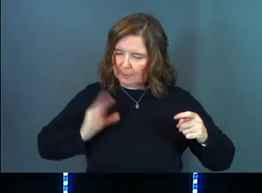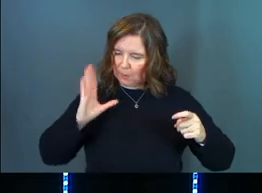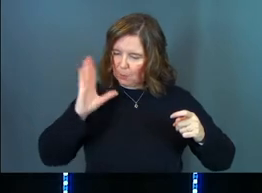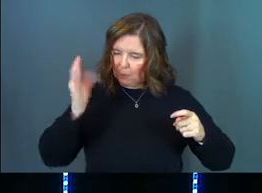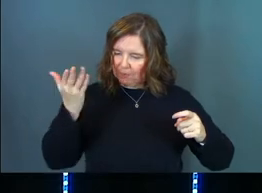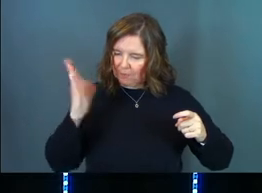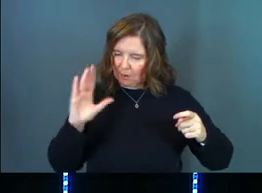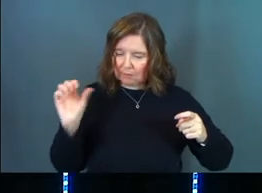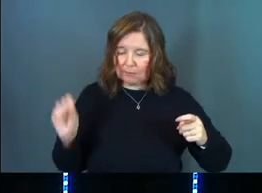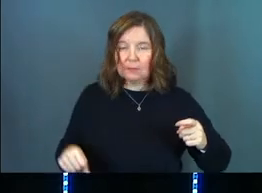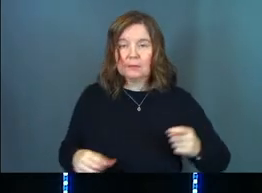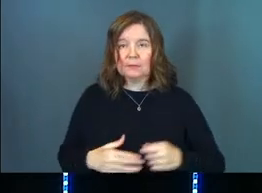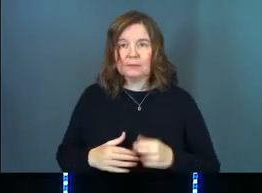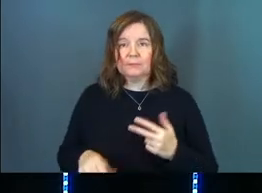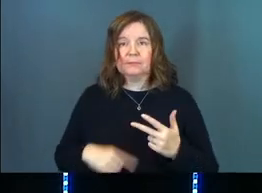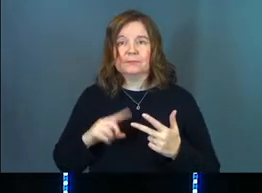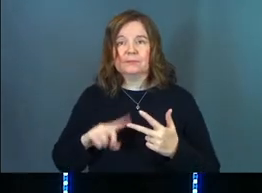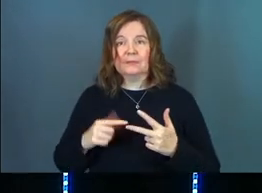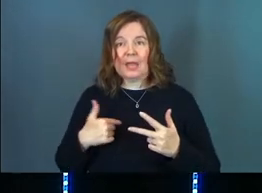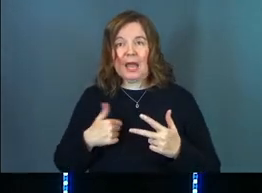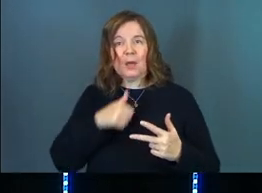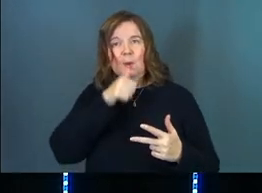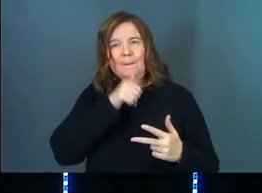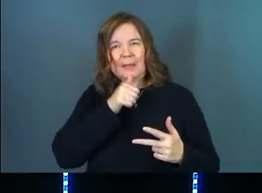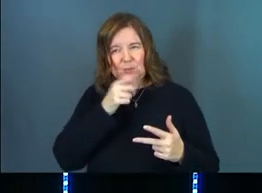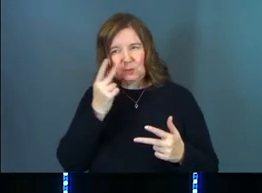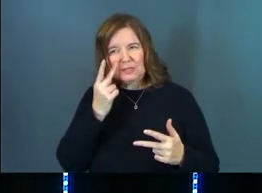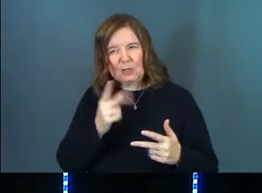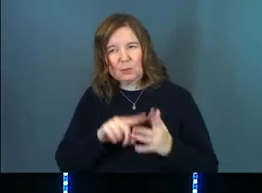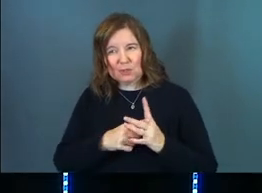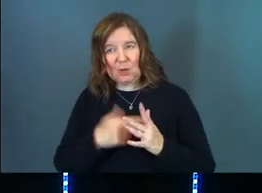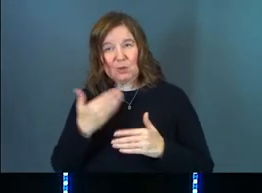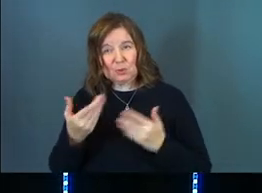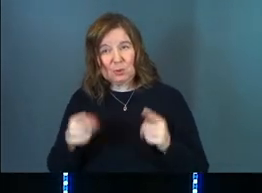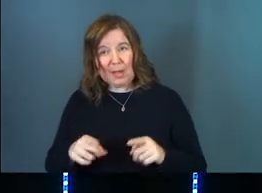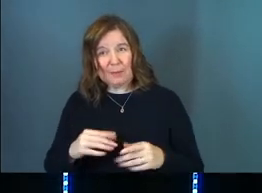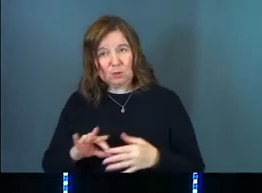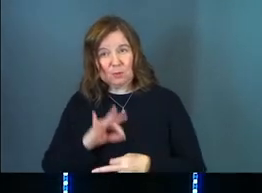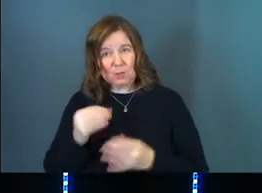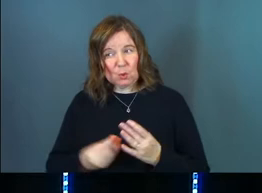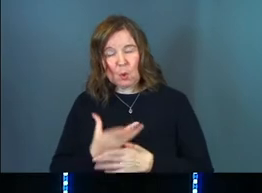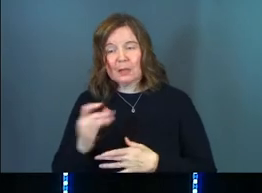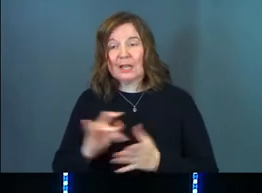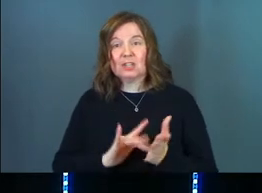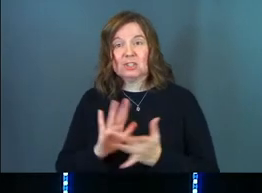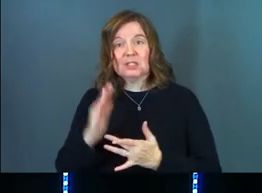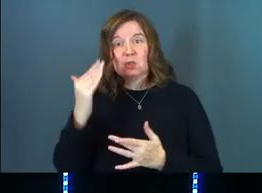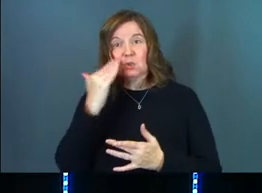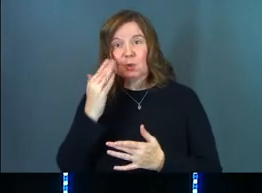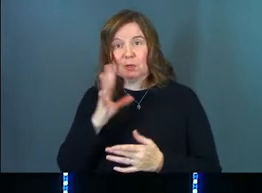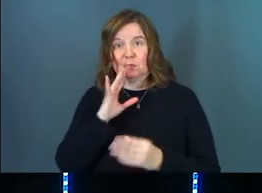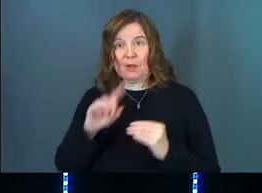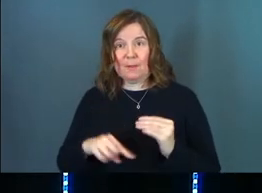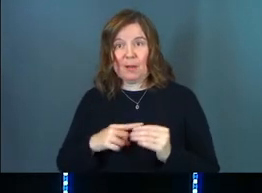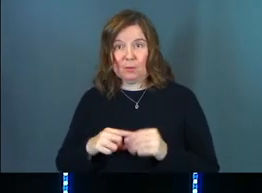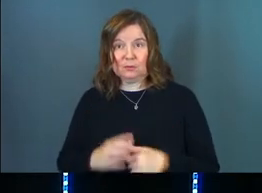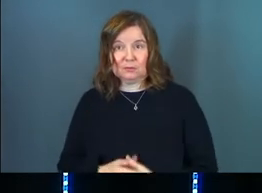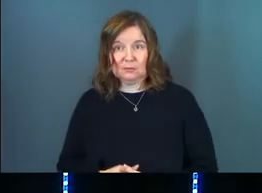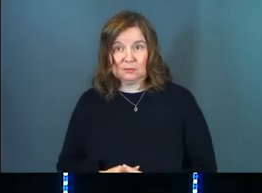God. Next is I'll get patient. Do you see what starts to happen to your spiritual growth? It's like Jesus knew what he was talking